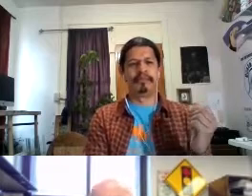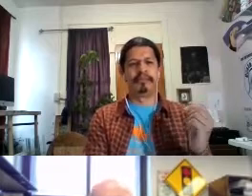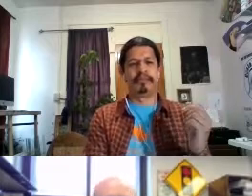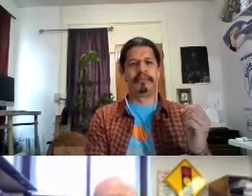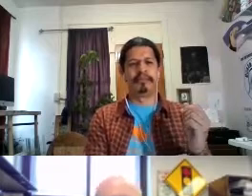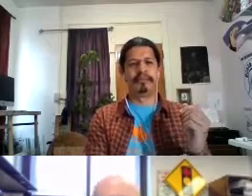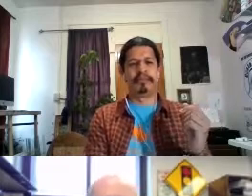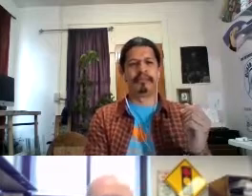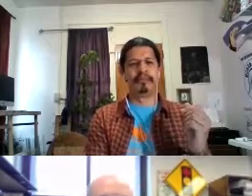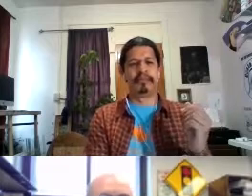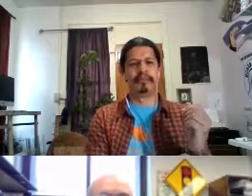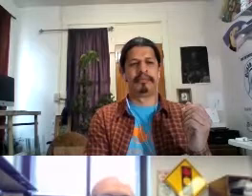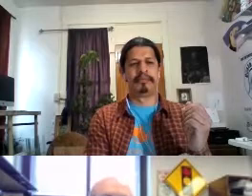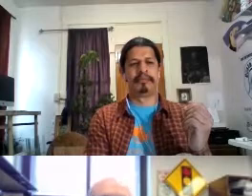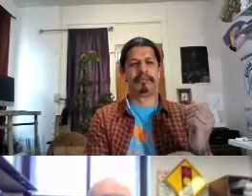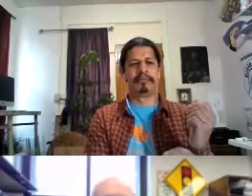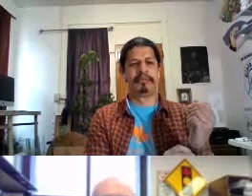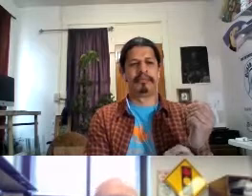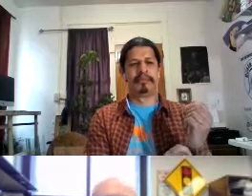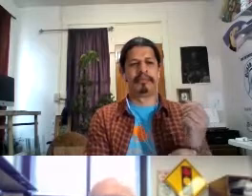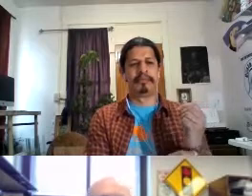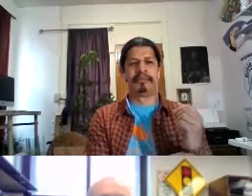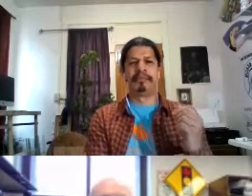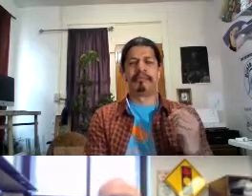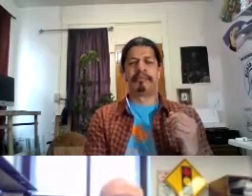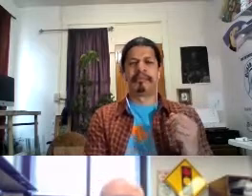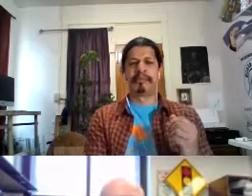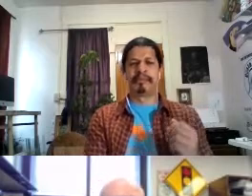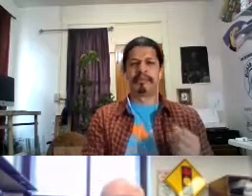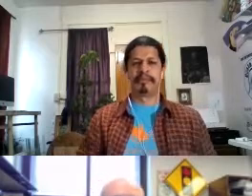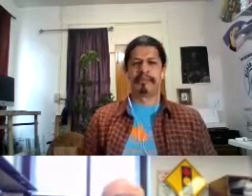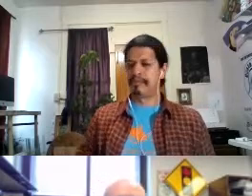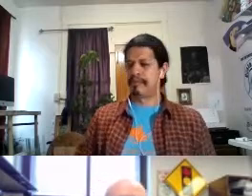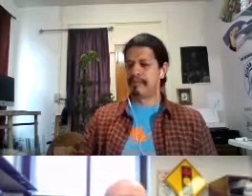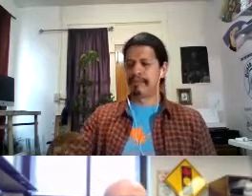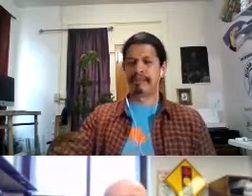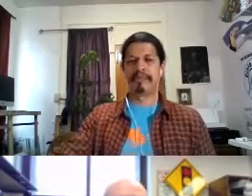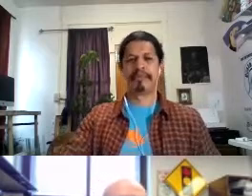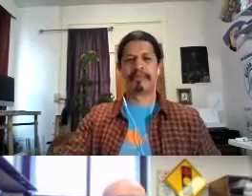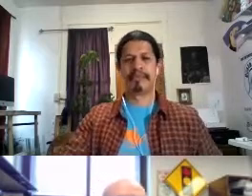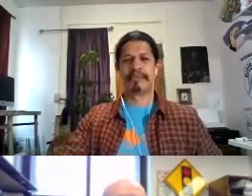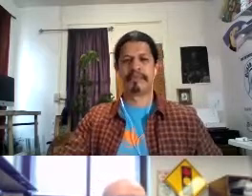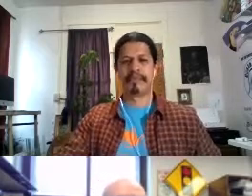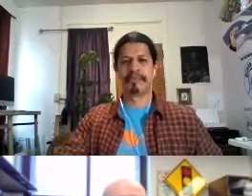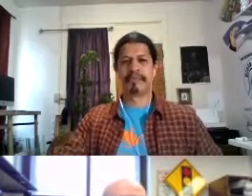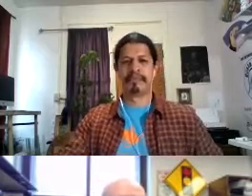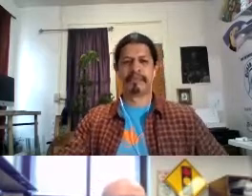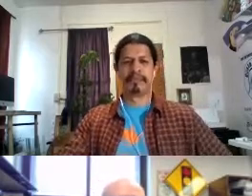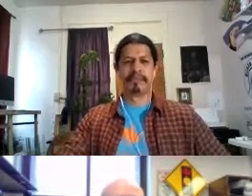differences of opinion with our PennDOT partners on what's appropriate for our neighborhoods and what is safe. And